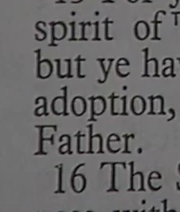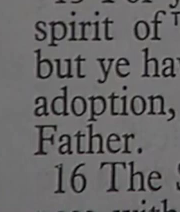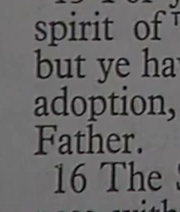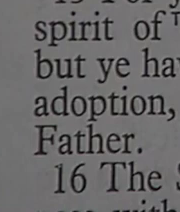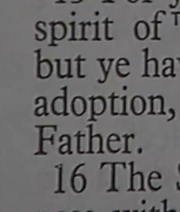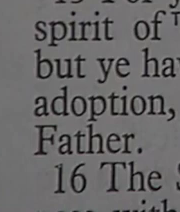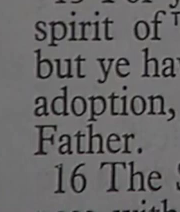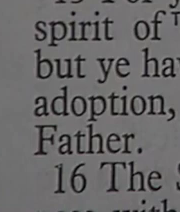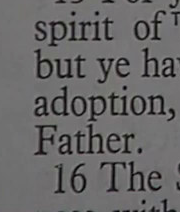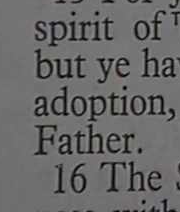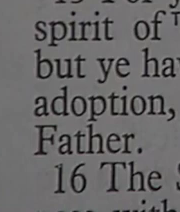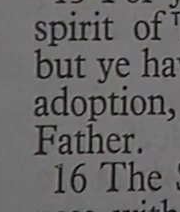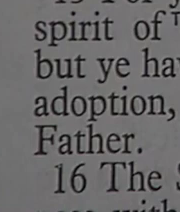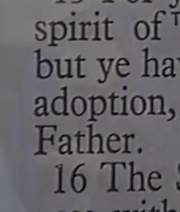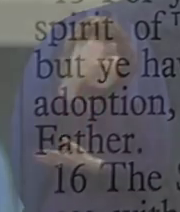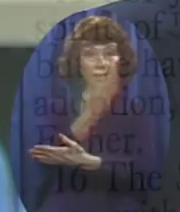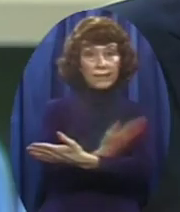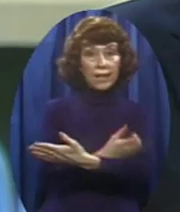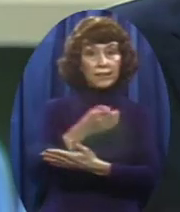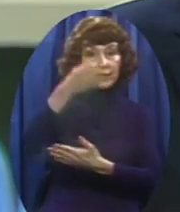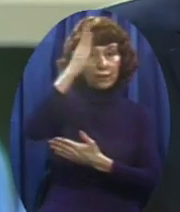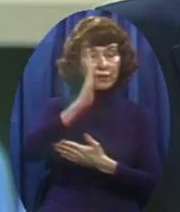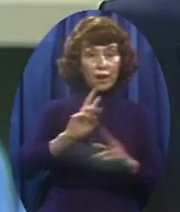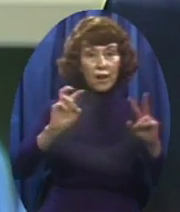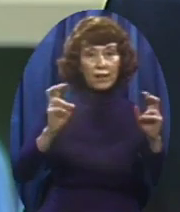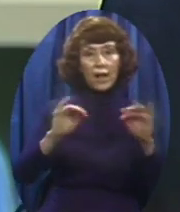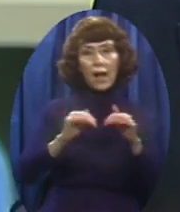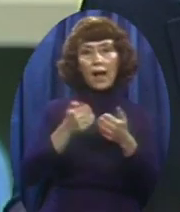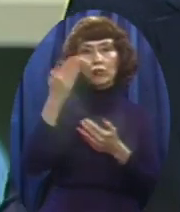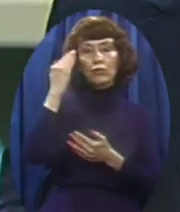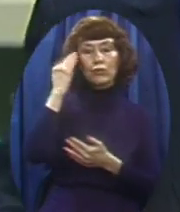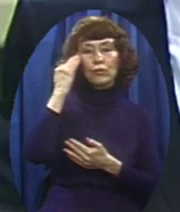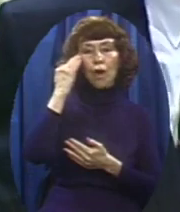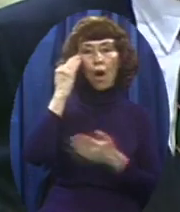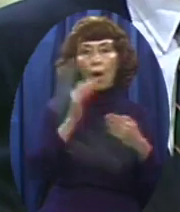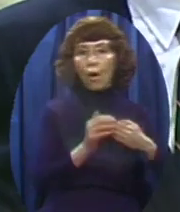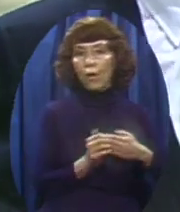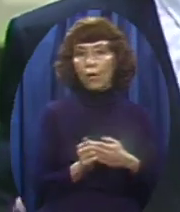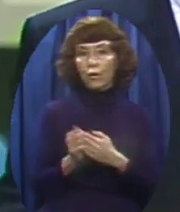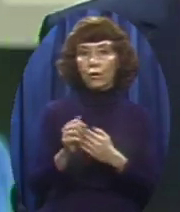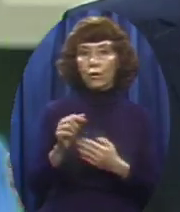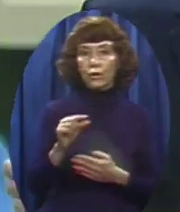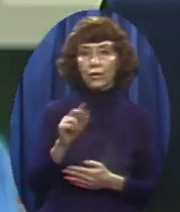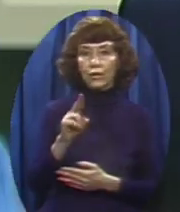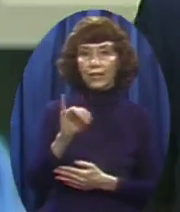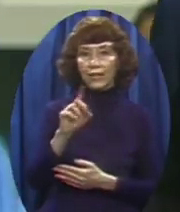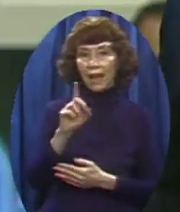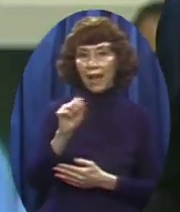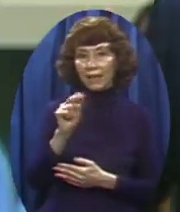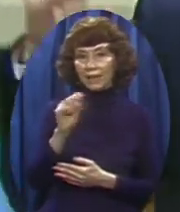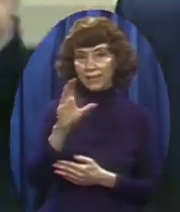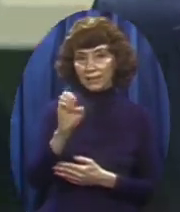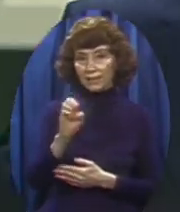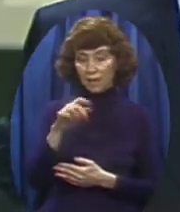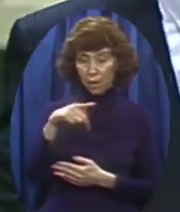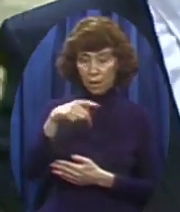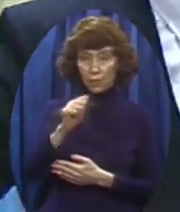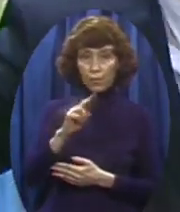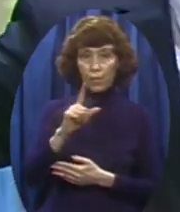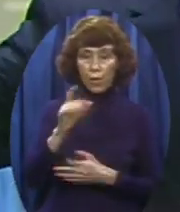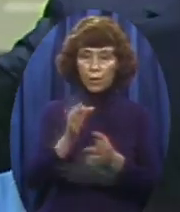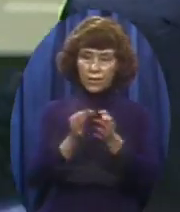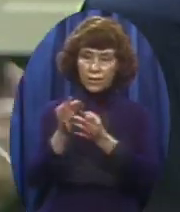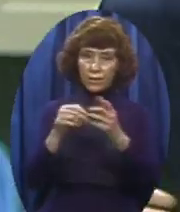God. How do you know guidance? You know, Paul, when he was telling in Galatians 2:1-2 about his trip to Jerusalem